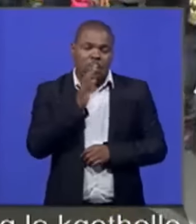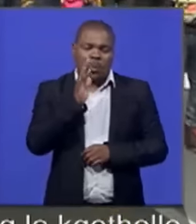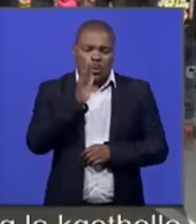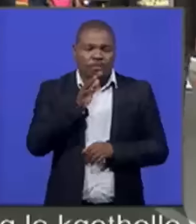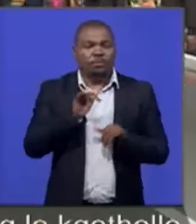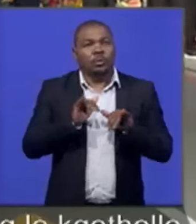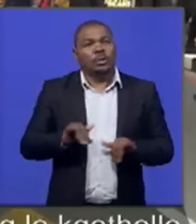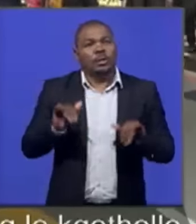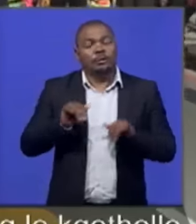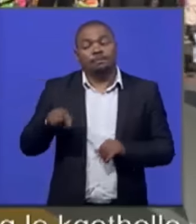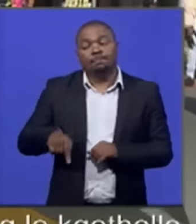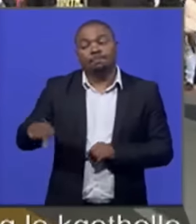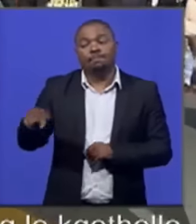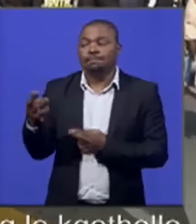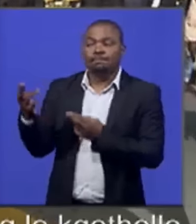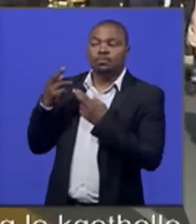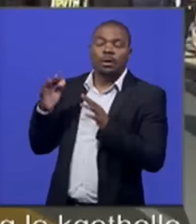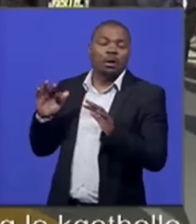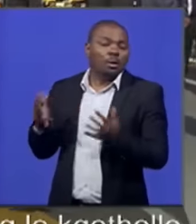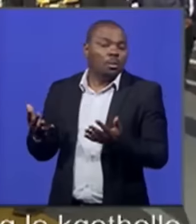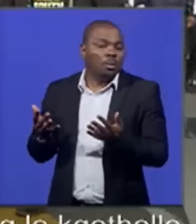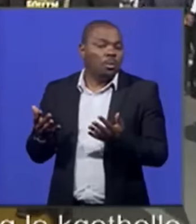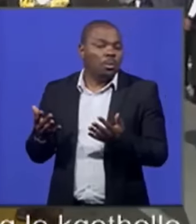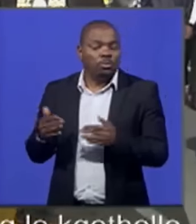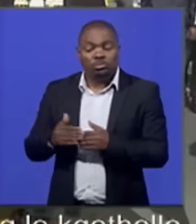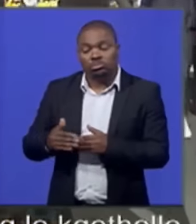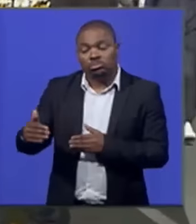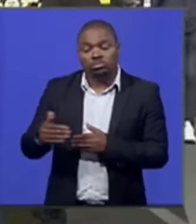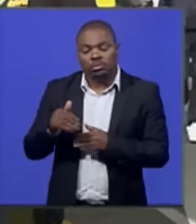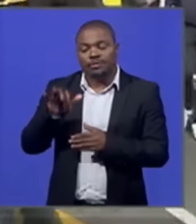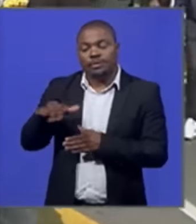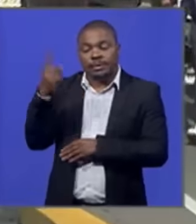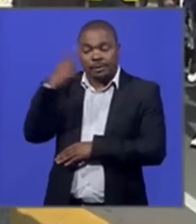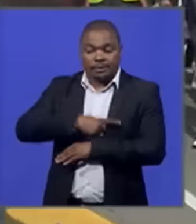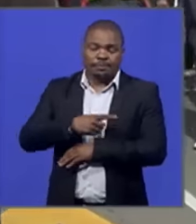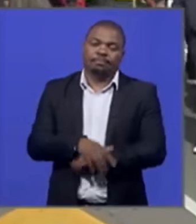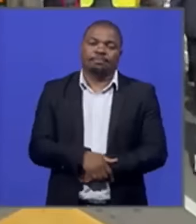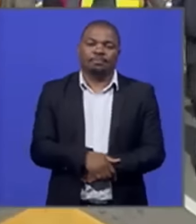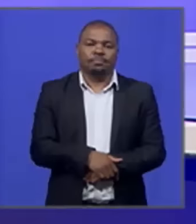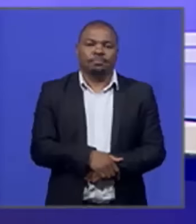kwa dikarabo go tswa go komishini ya ditokelo tša botho mo matšatšing a 15.